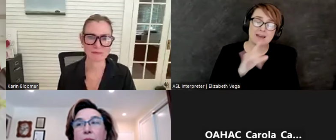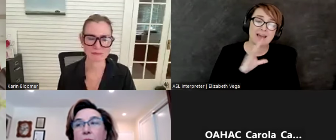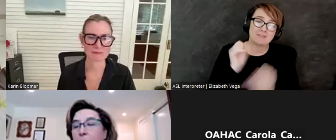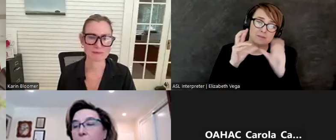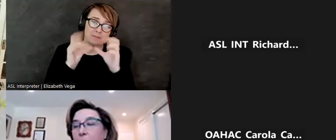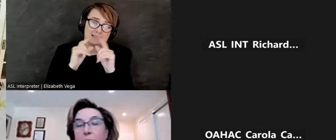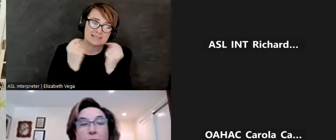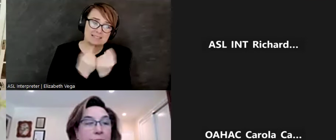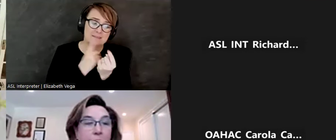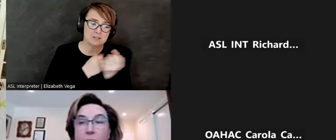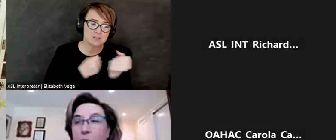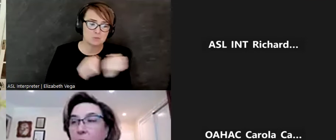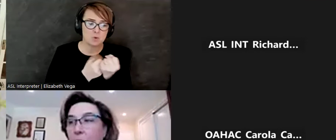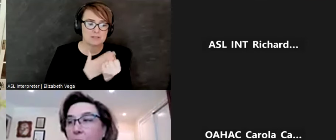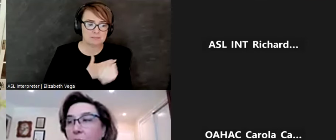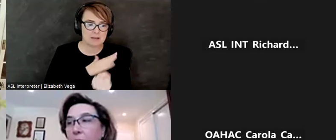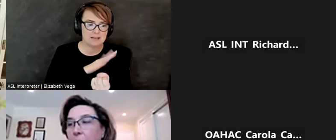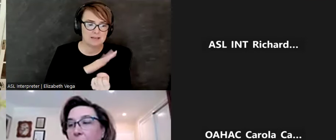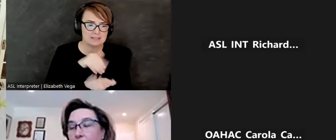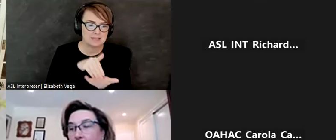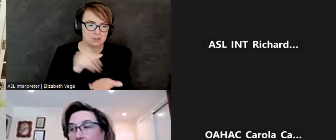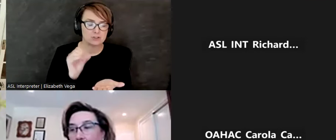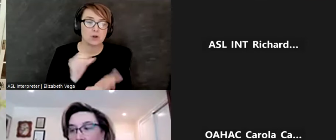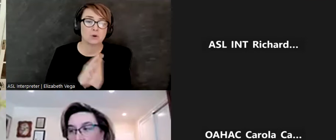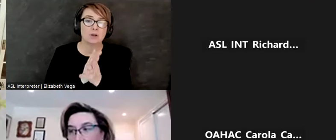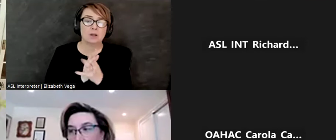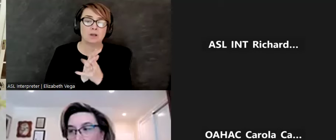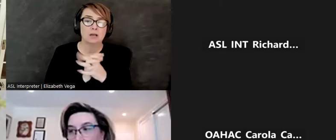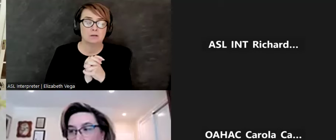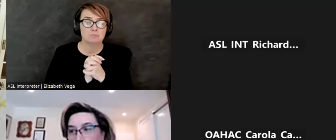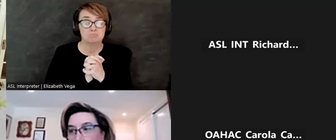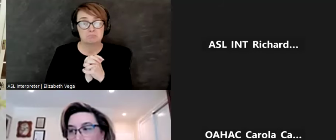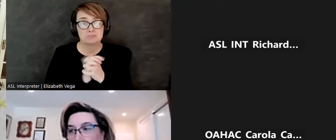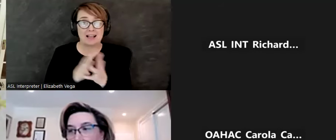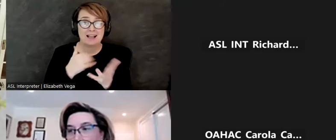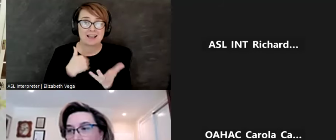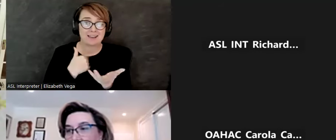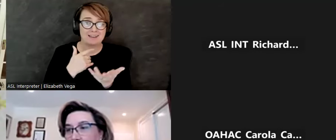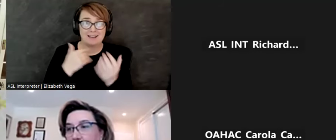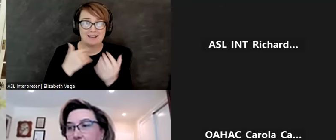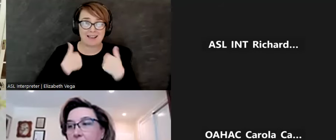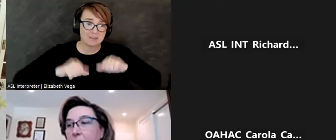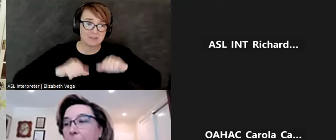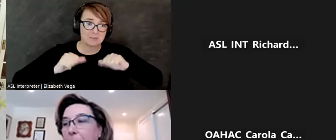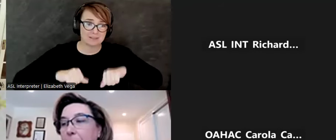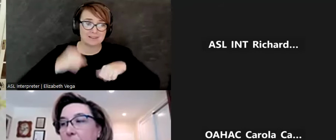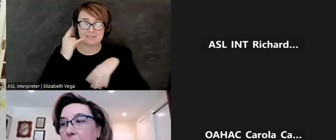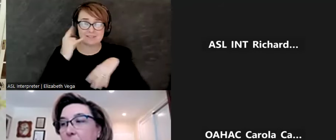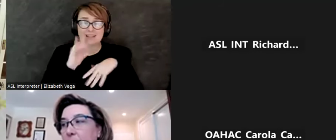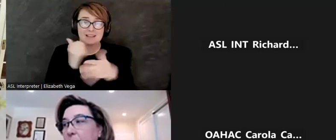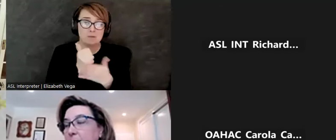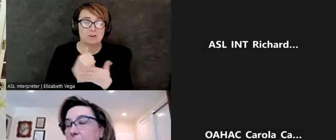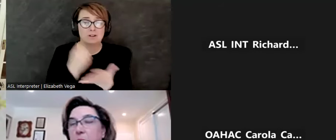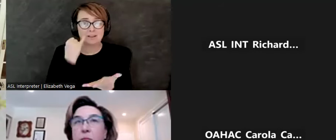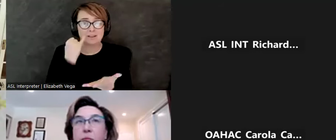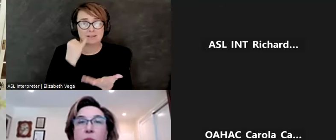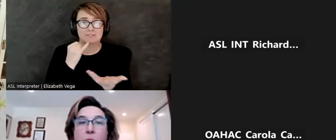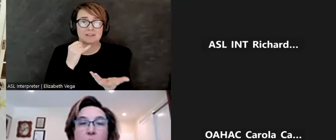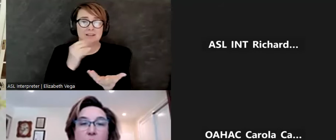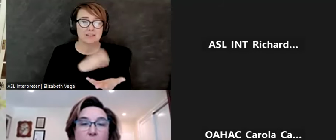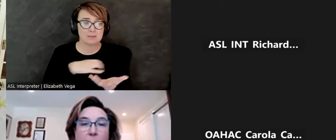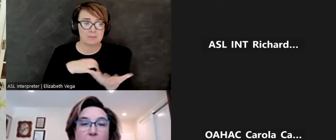center particularly. So we have good bandwidth. If that's helpful, if that's the direction that the committee would like to see from one